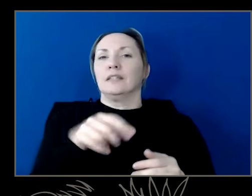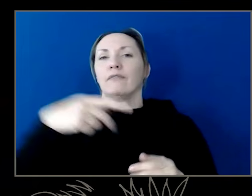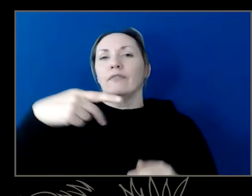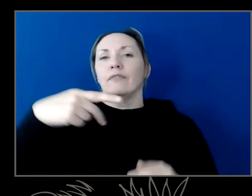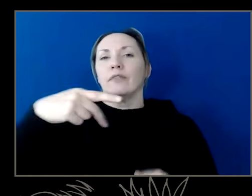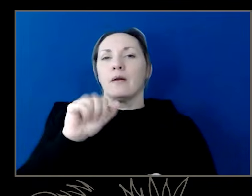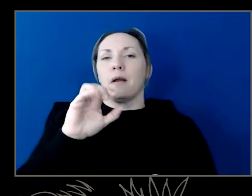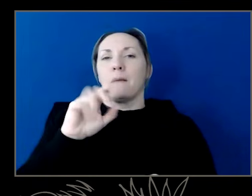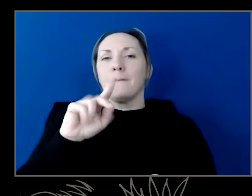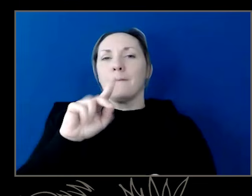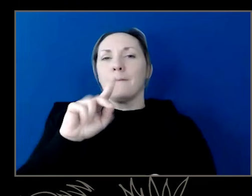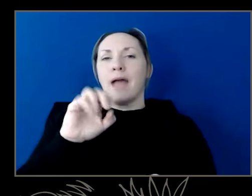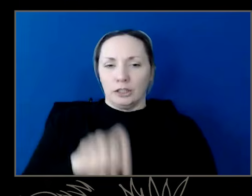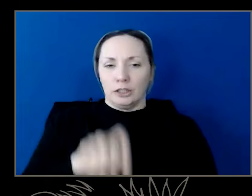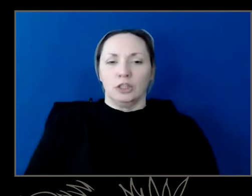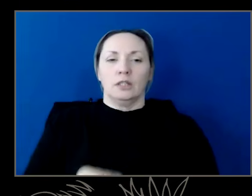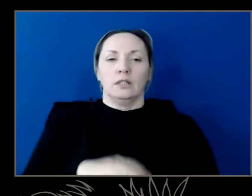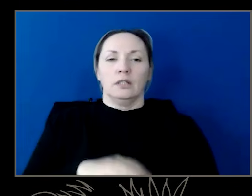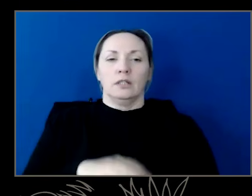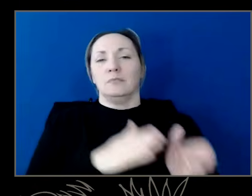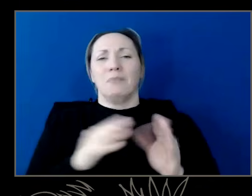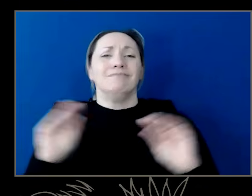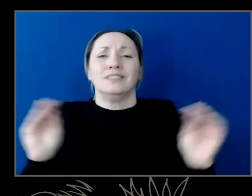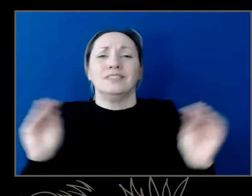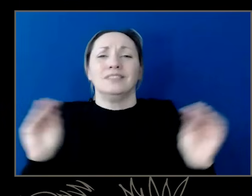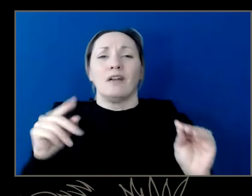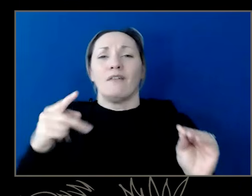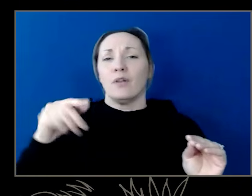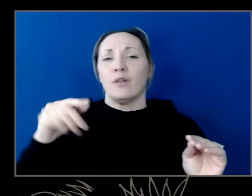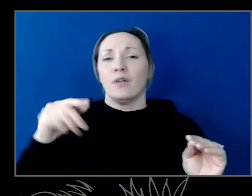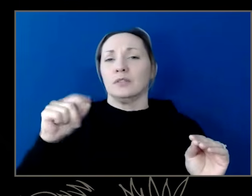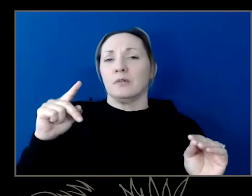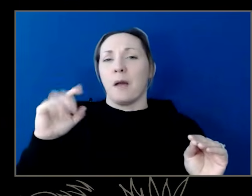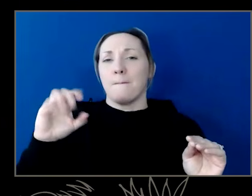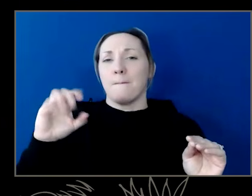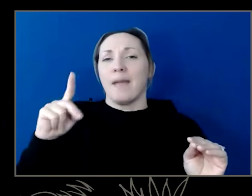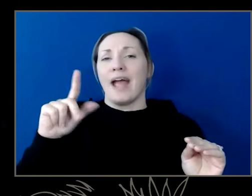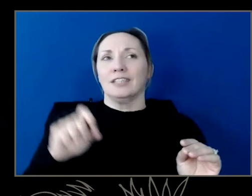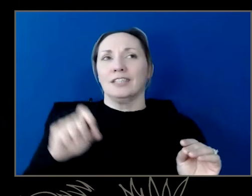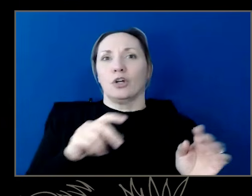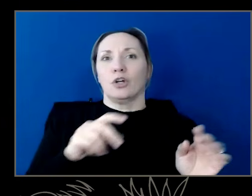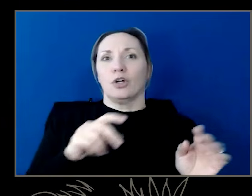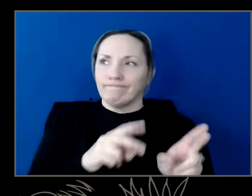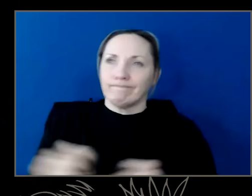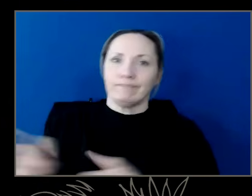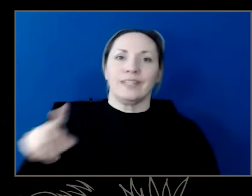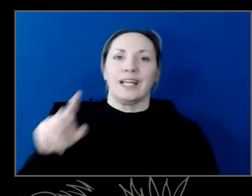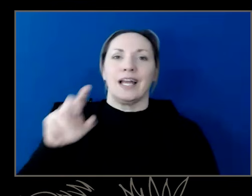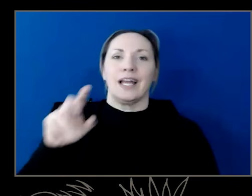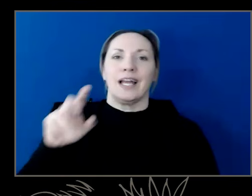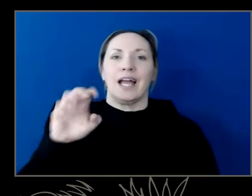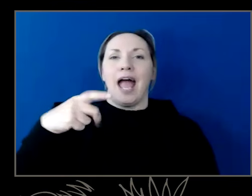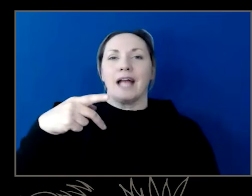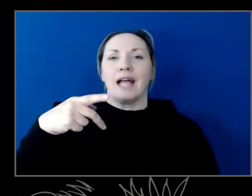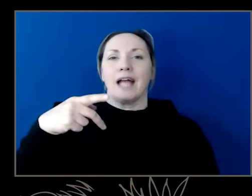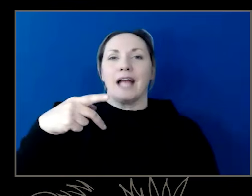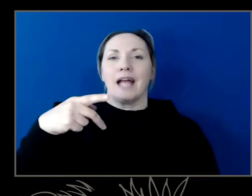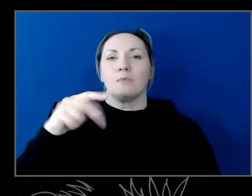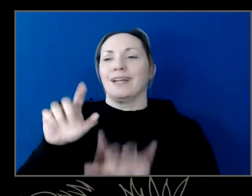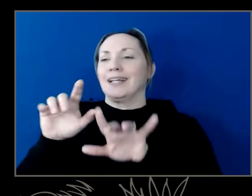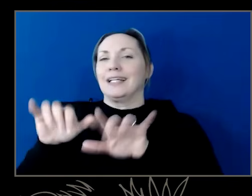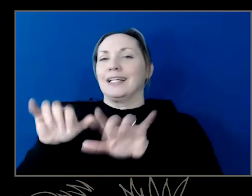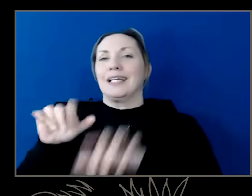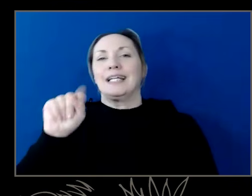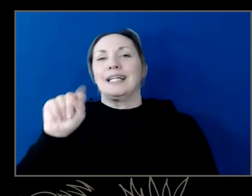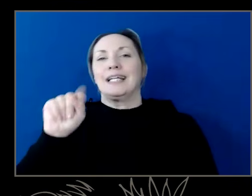packages inside of node modules. None of those packages are actually exporting types, so we lose the type information that we